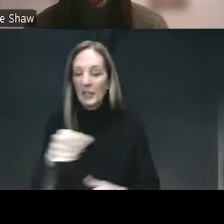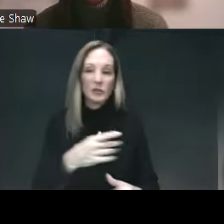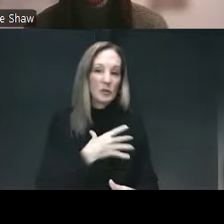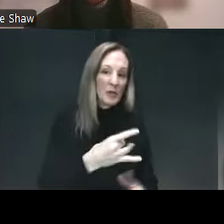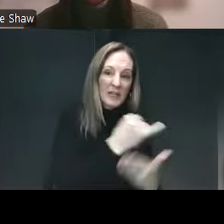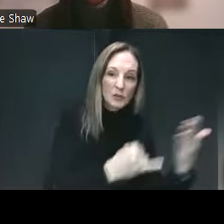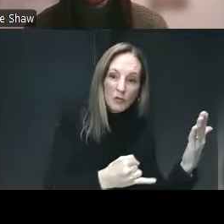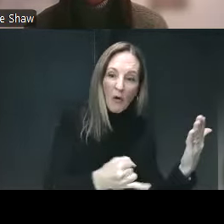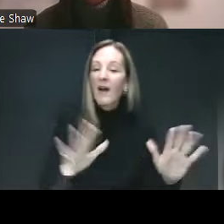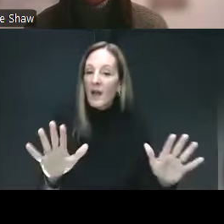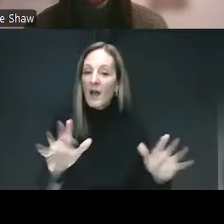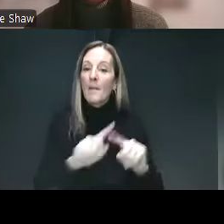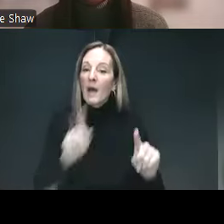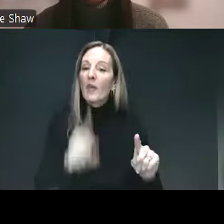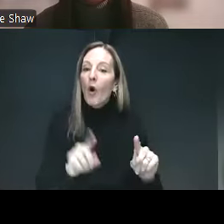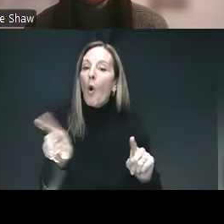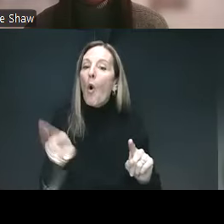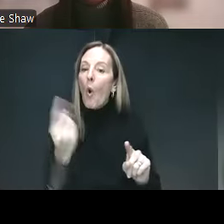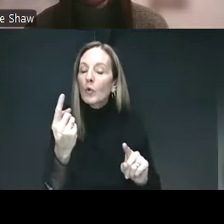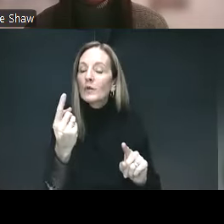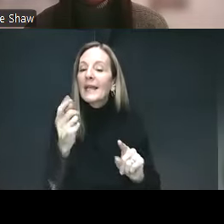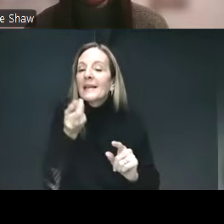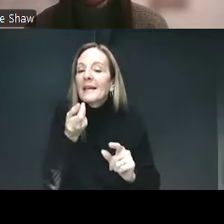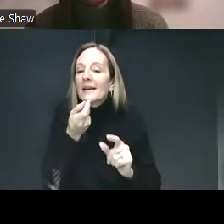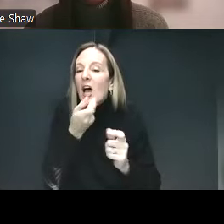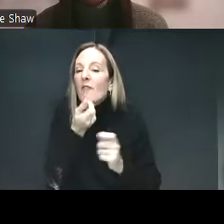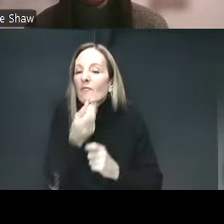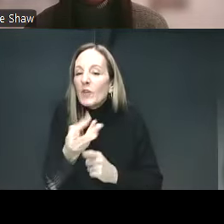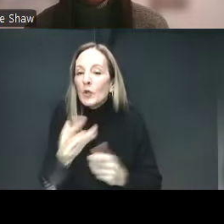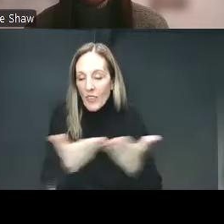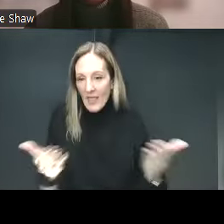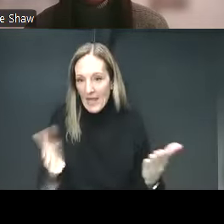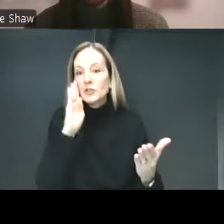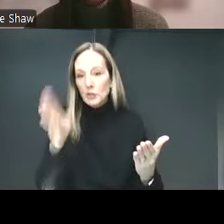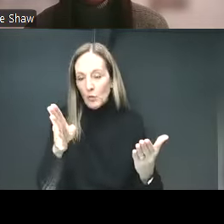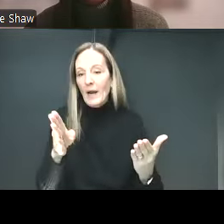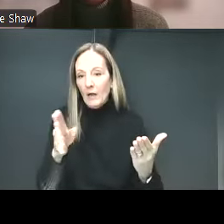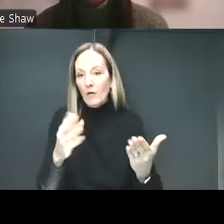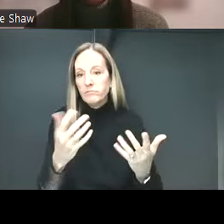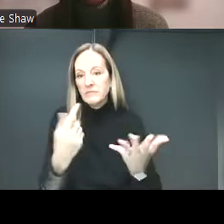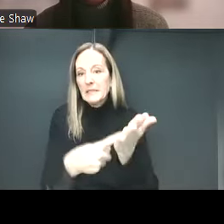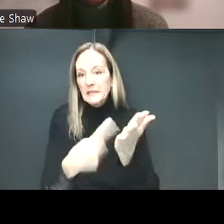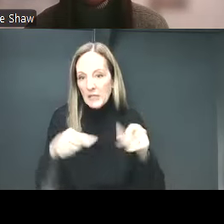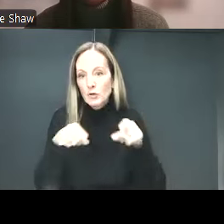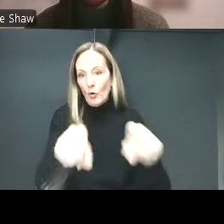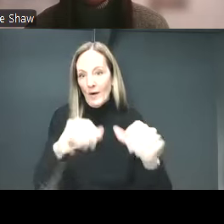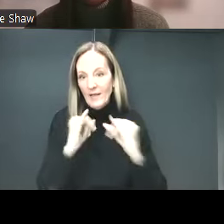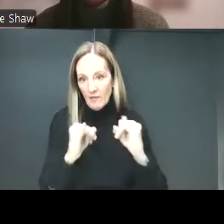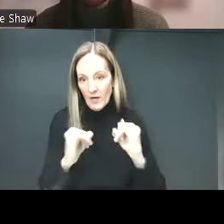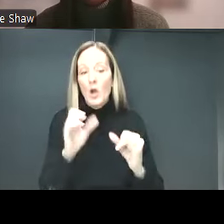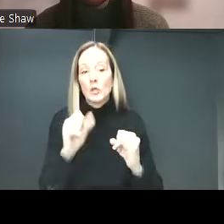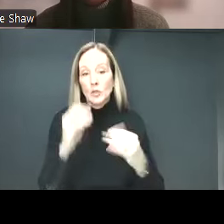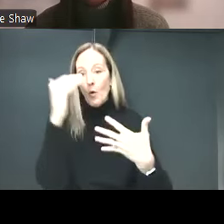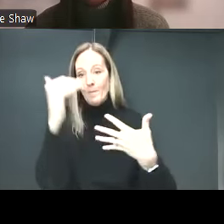only certain things you are going to speak about to a job interviewer. So then we begin to get into teaching them to be what's called a mind